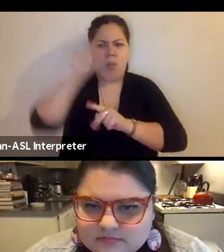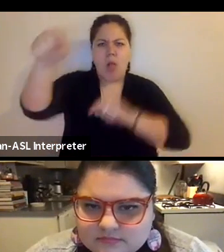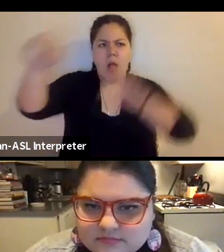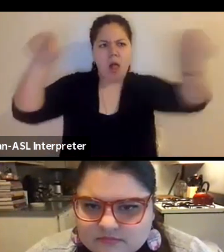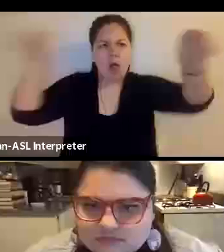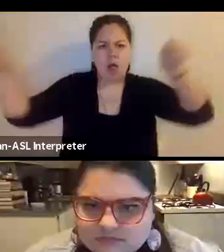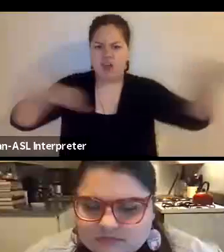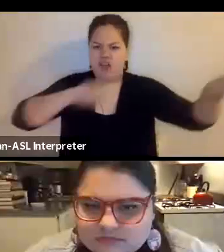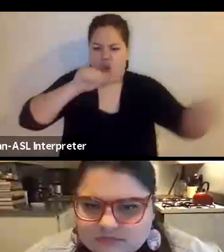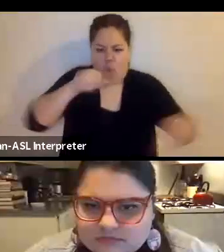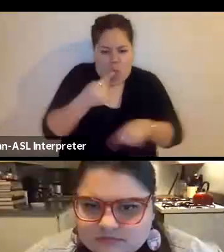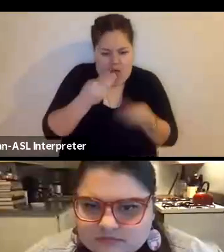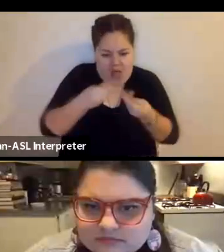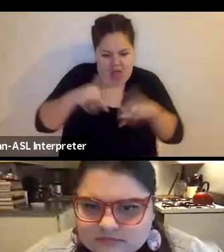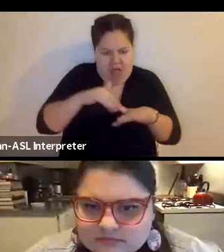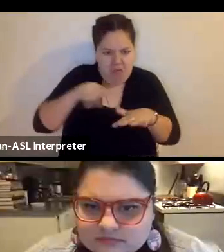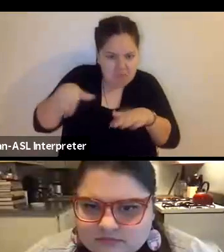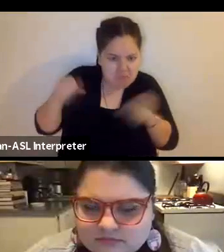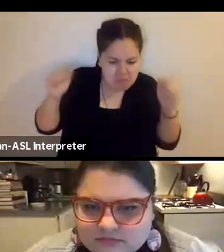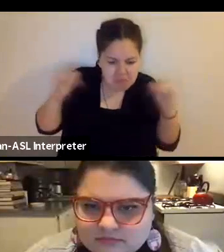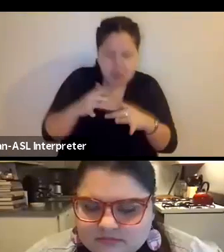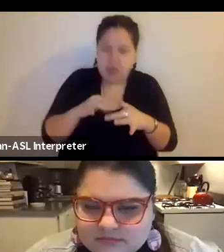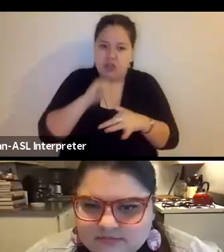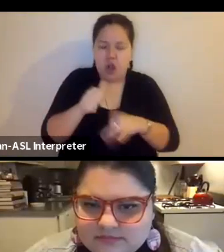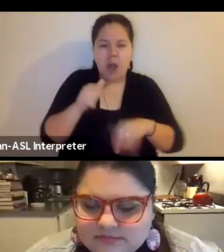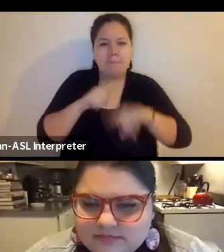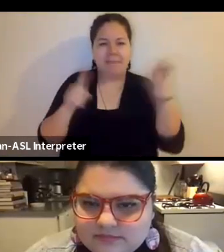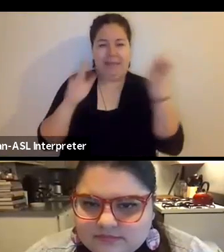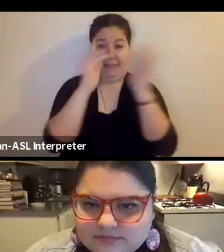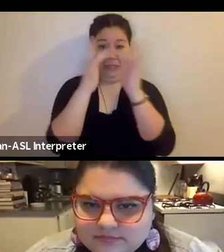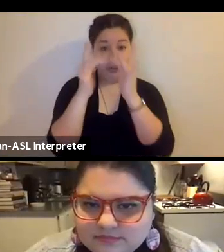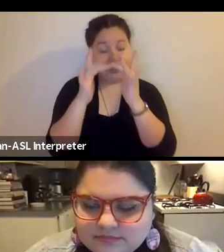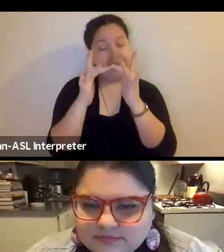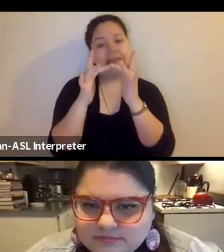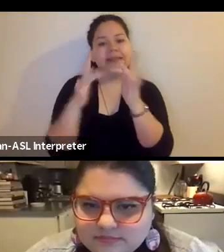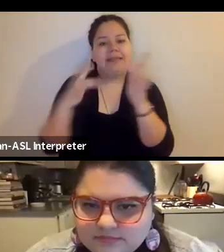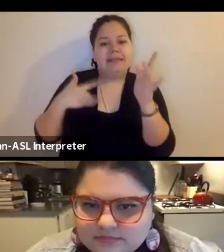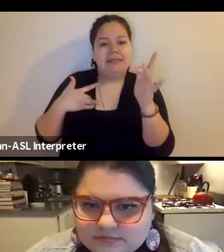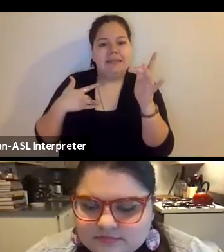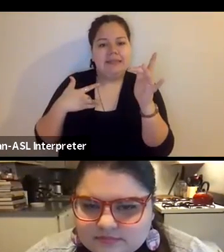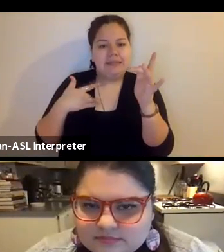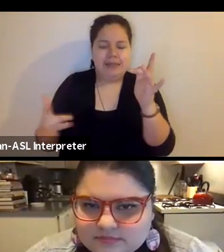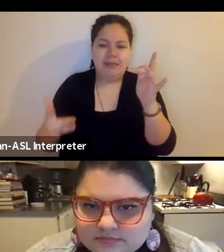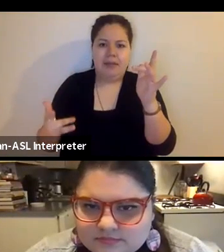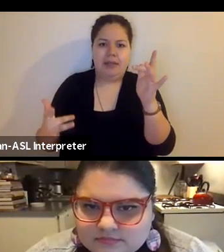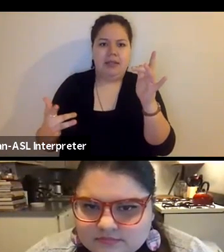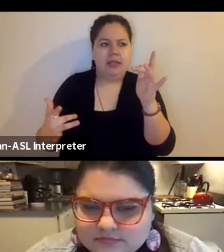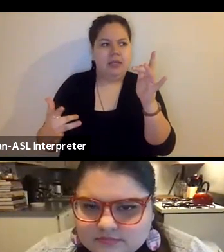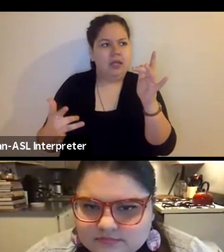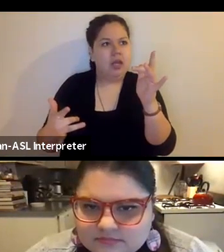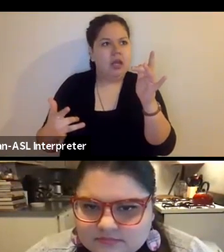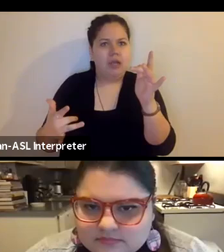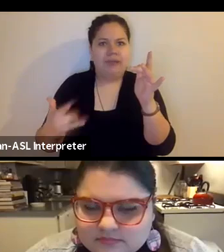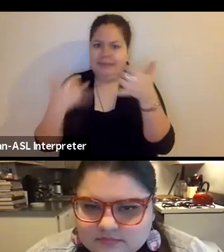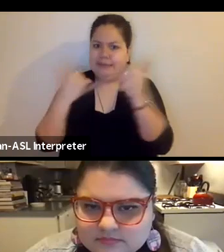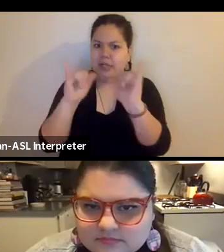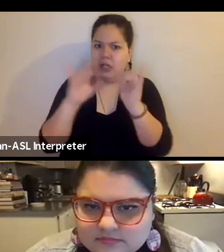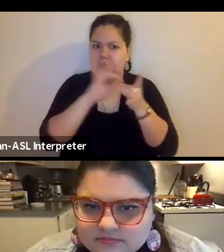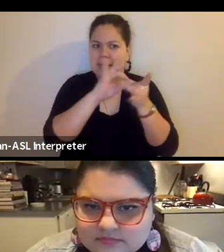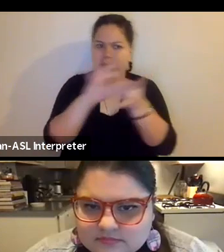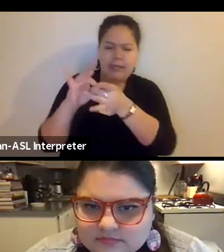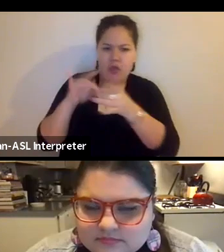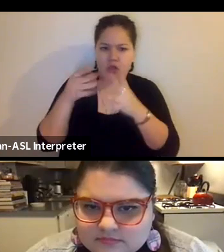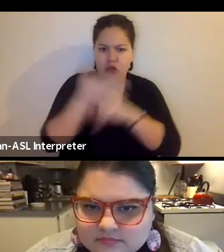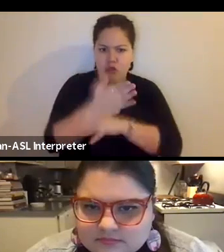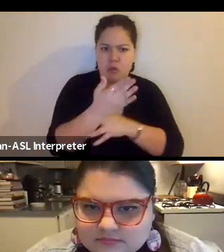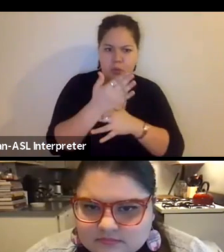across the world, because the way that this distributed internet system works is that while we, none of us might be in